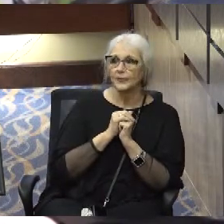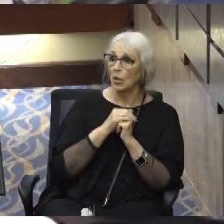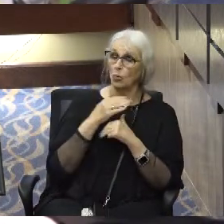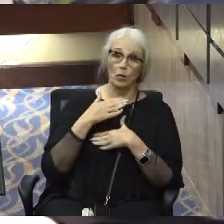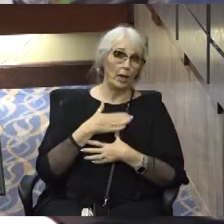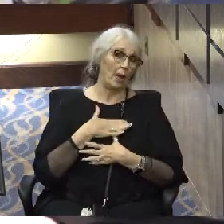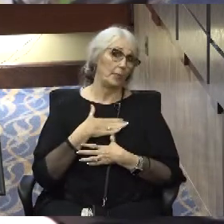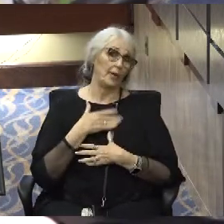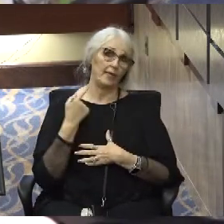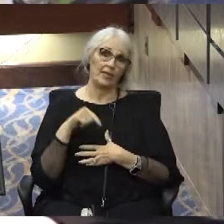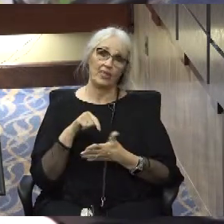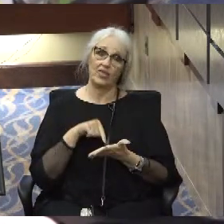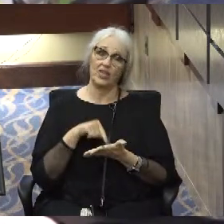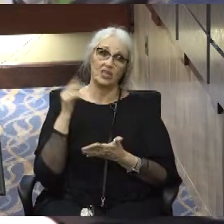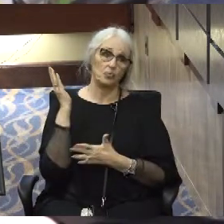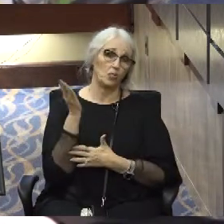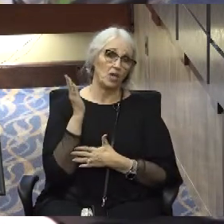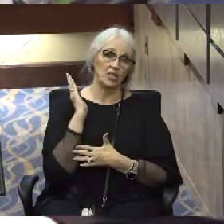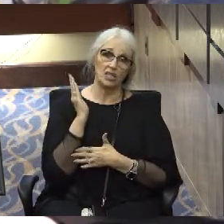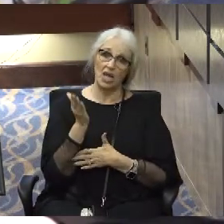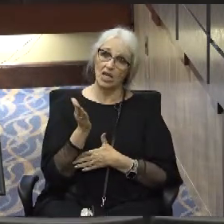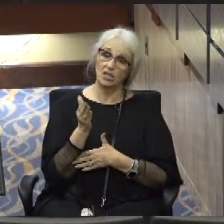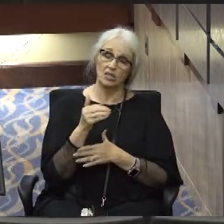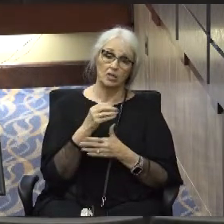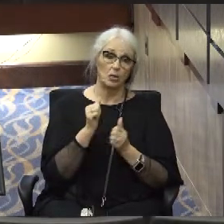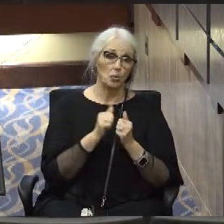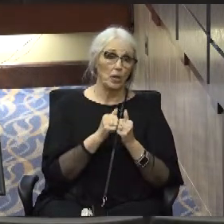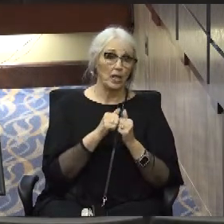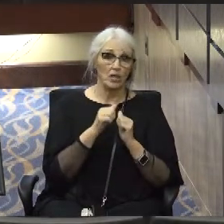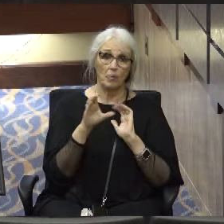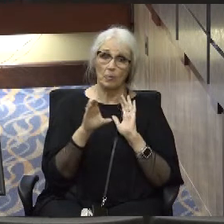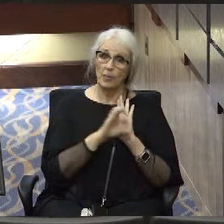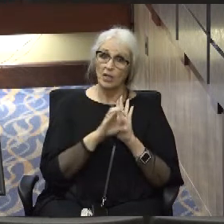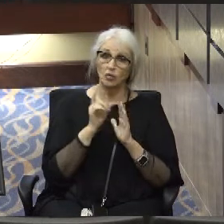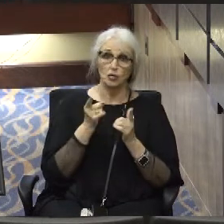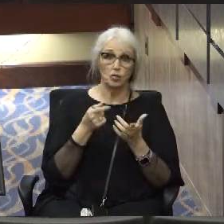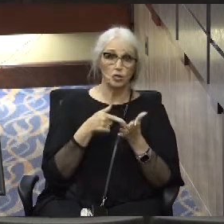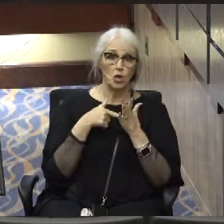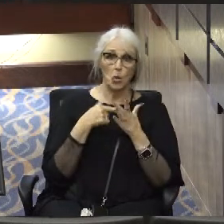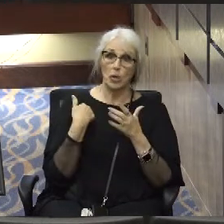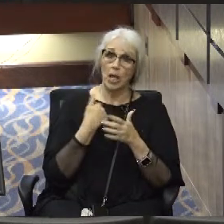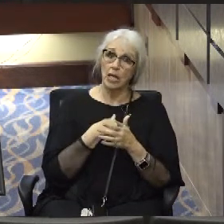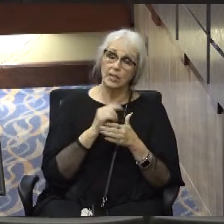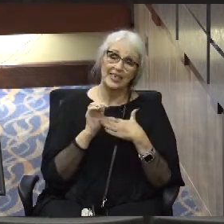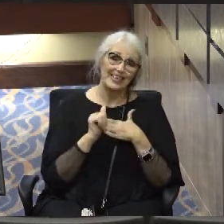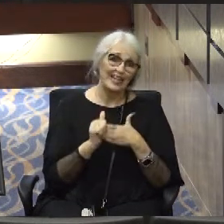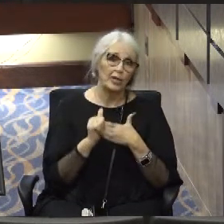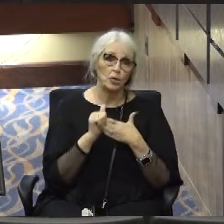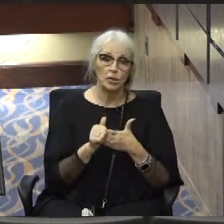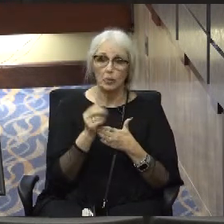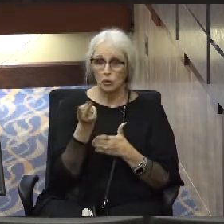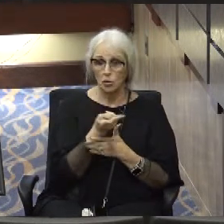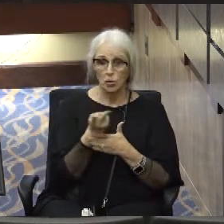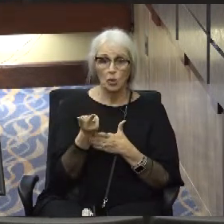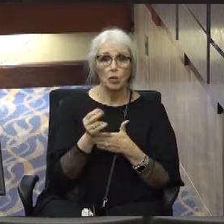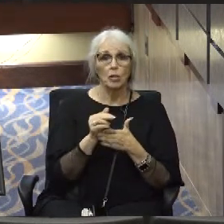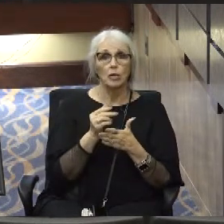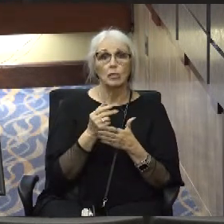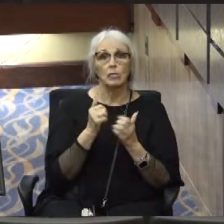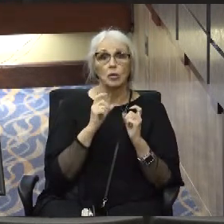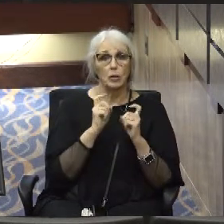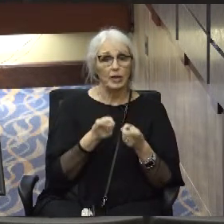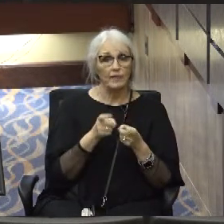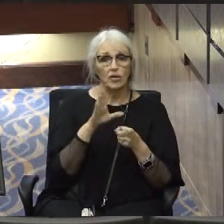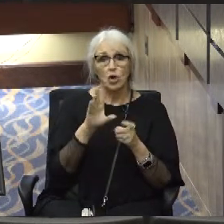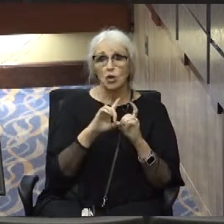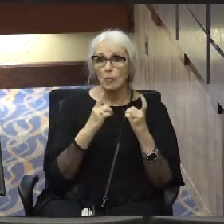this presentation, the nice illustrations there, and all the great leadership that both of you are providing for your departments and all the